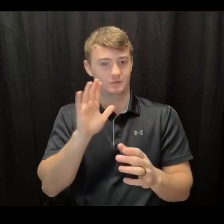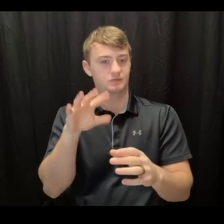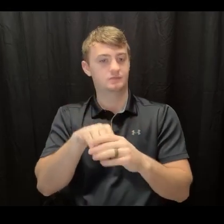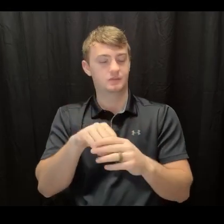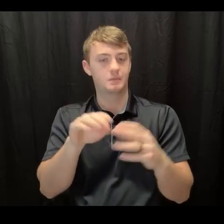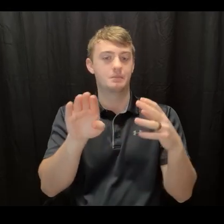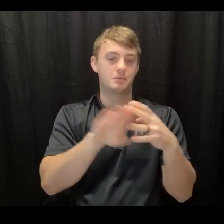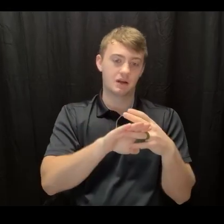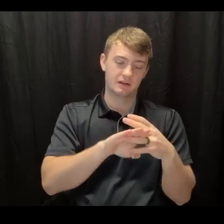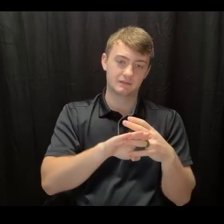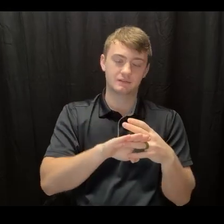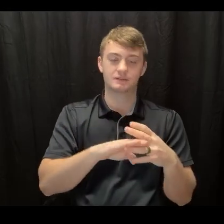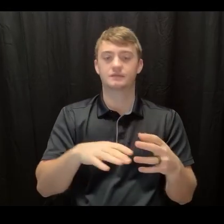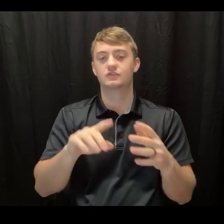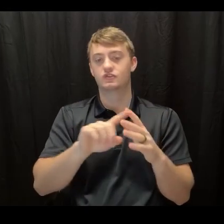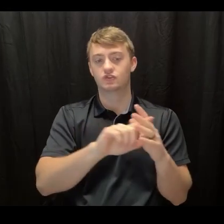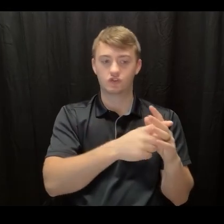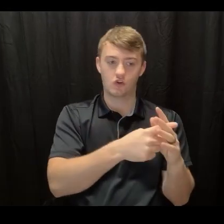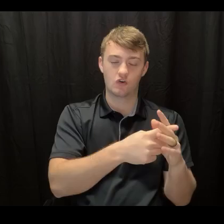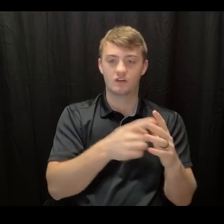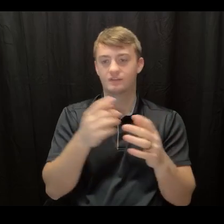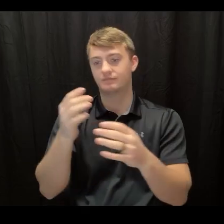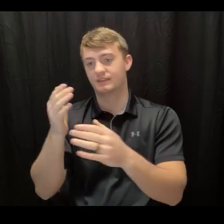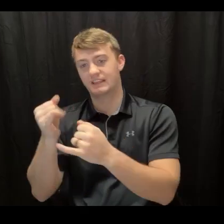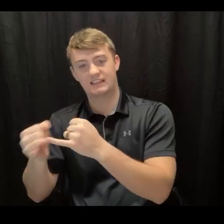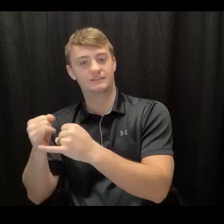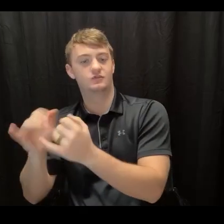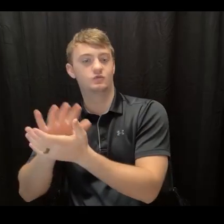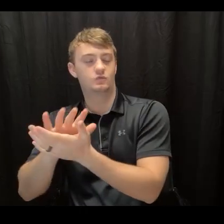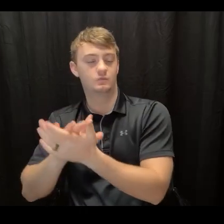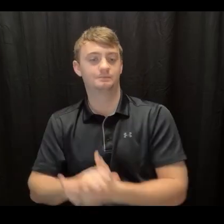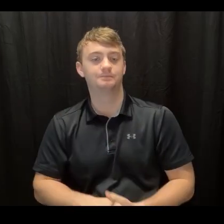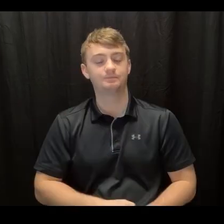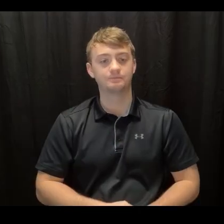account breaks and the start and end of school.